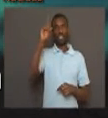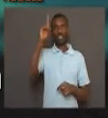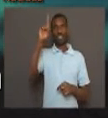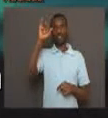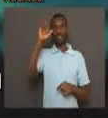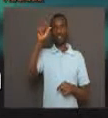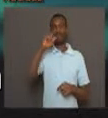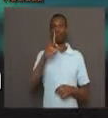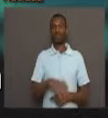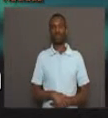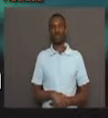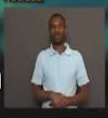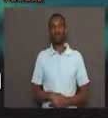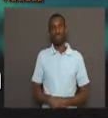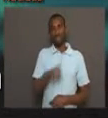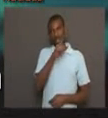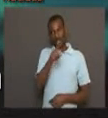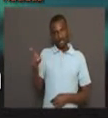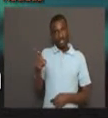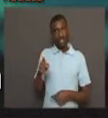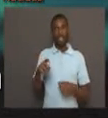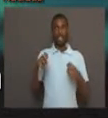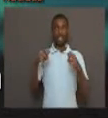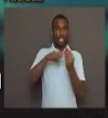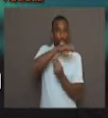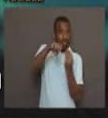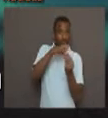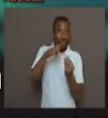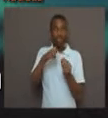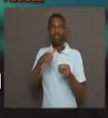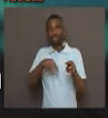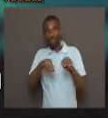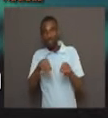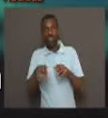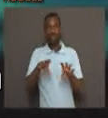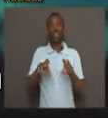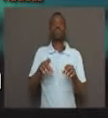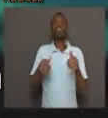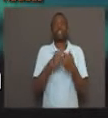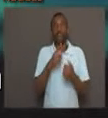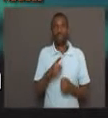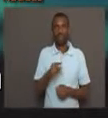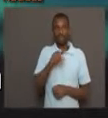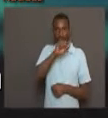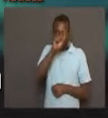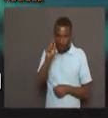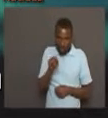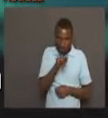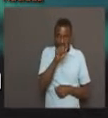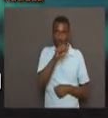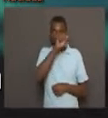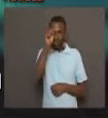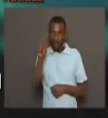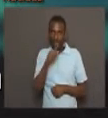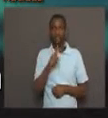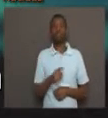also possible for these electrons to move between rings. An